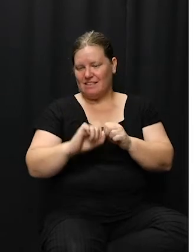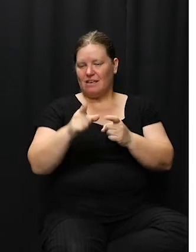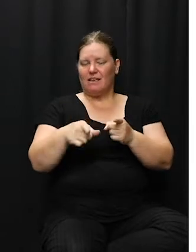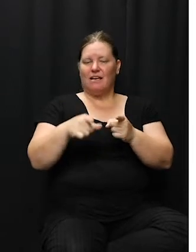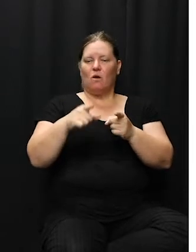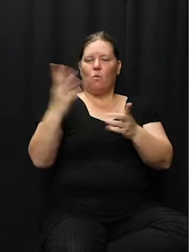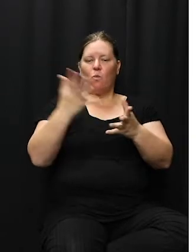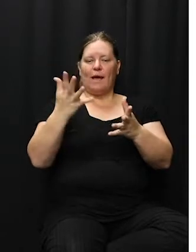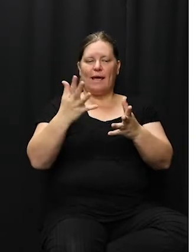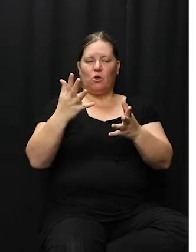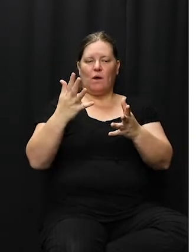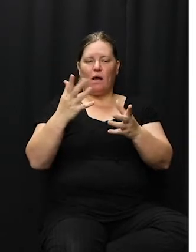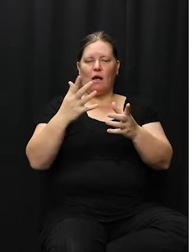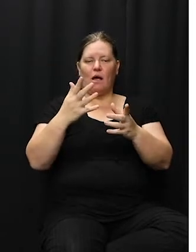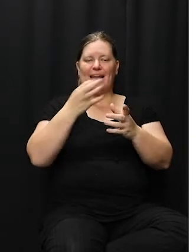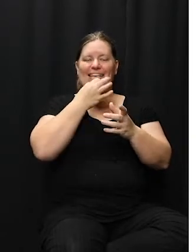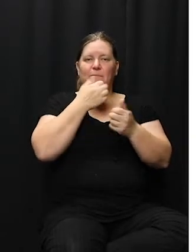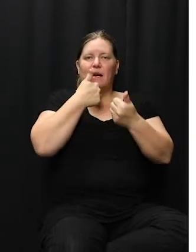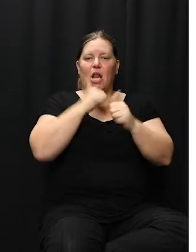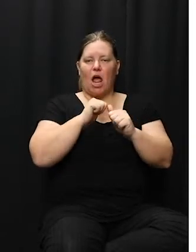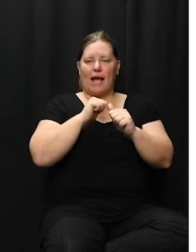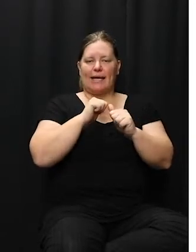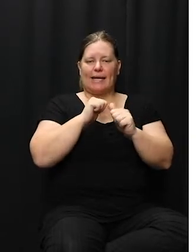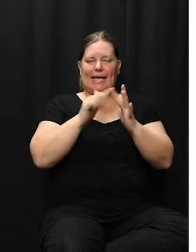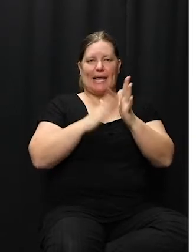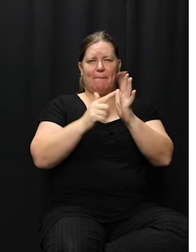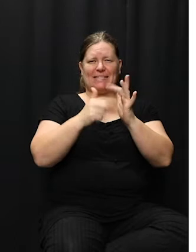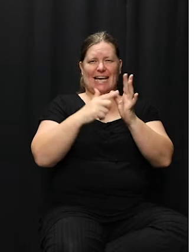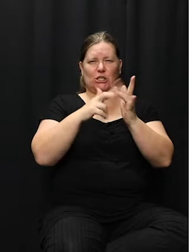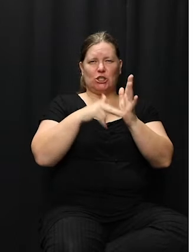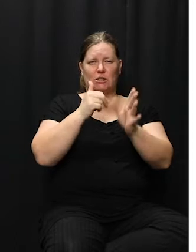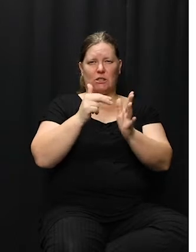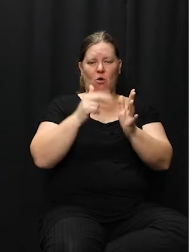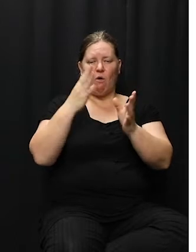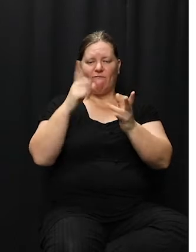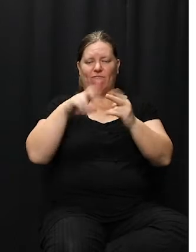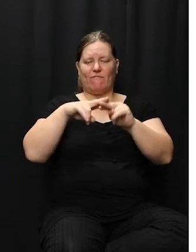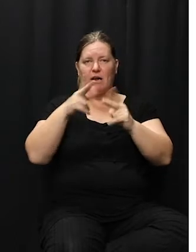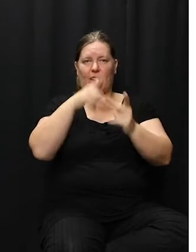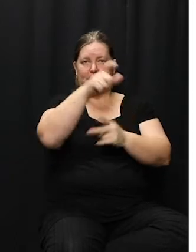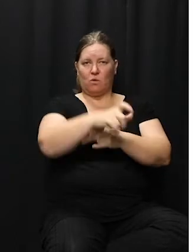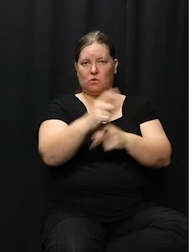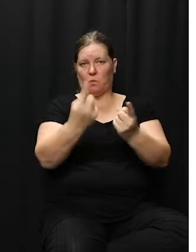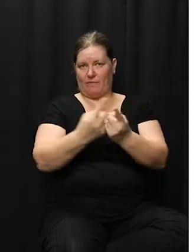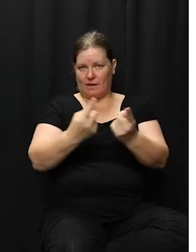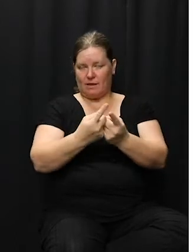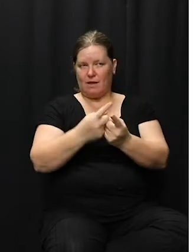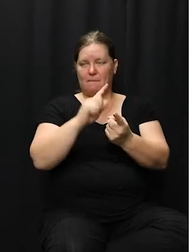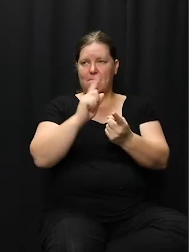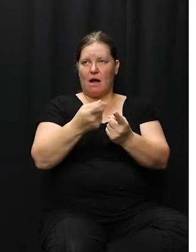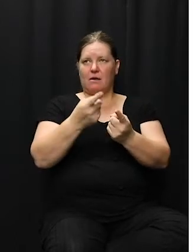where it's a little bit like imitation of another person or thing.